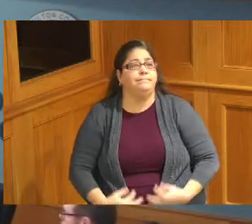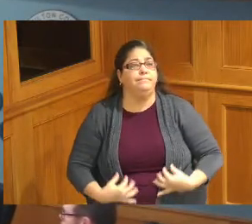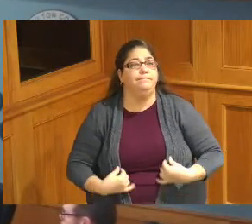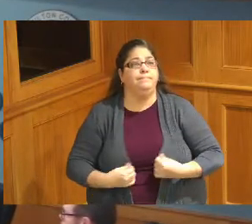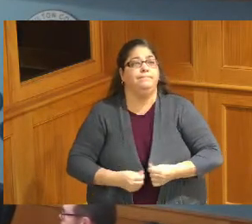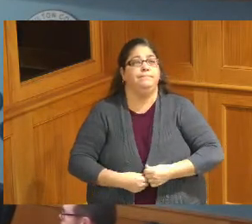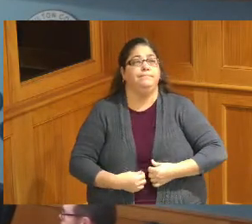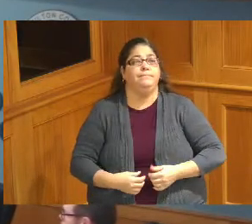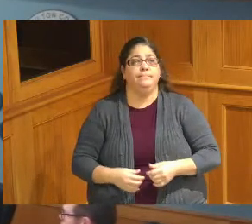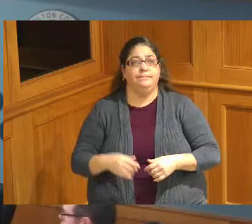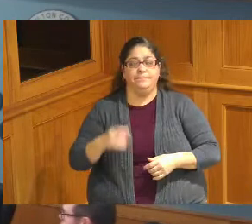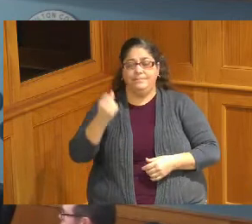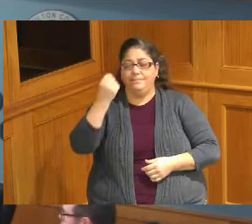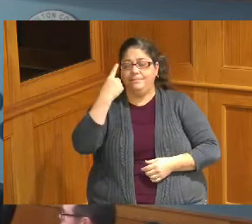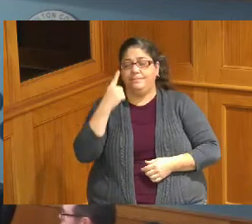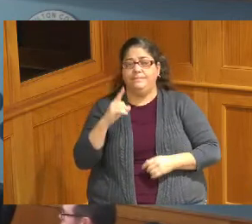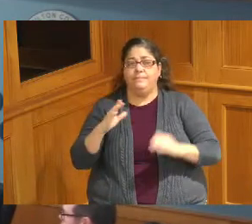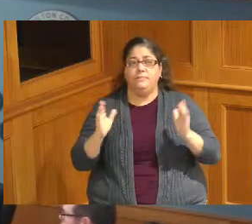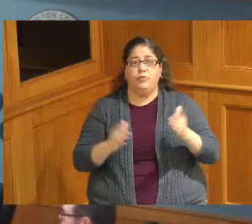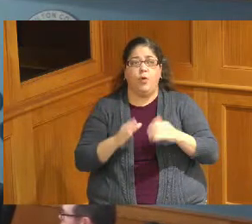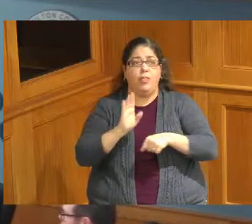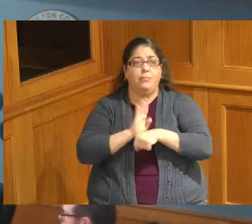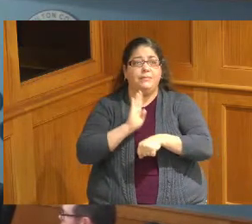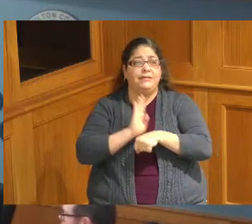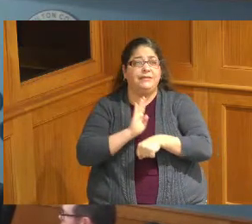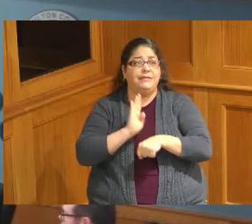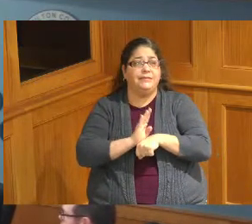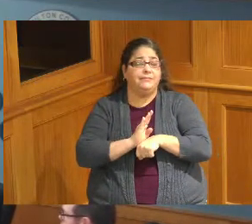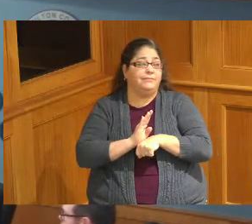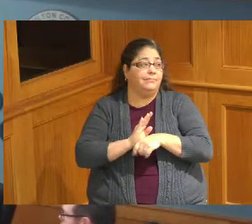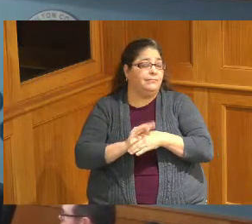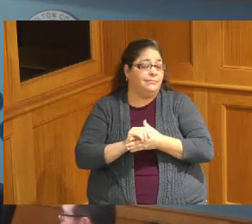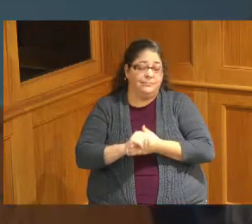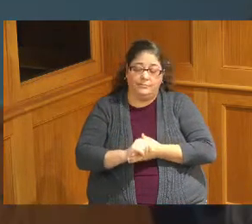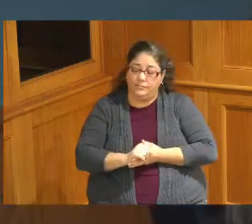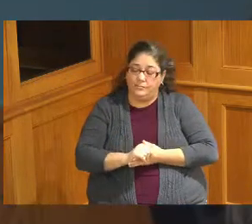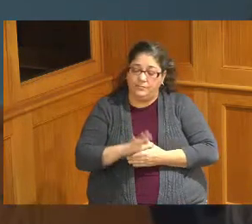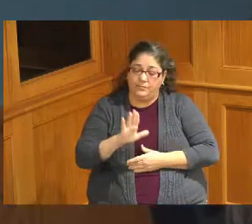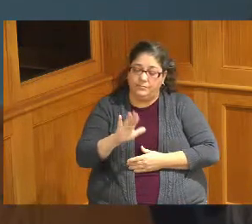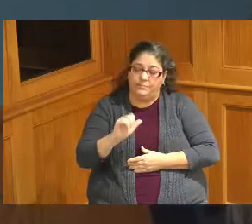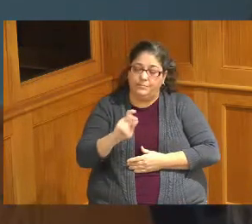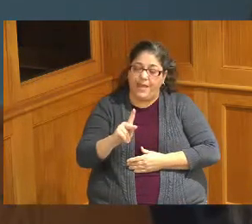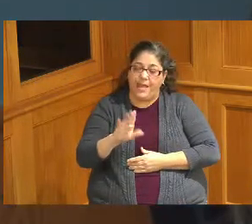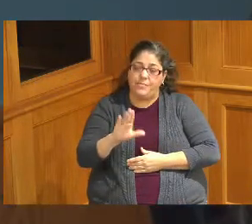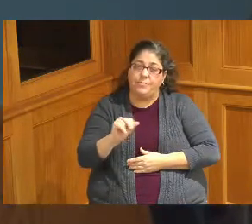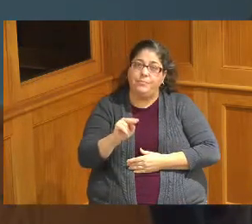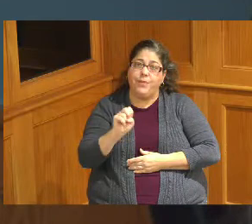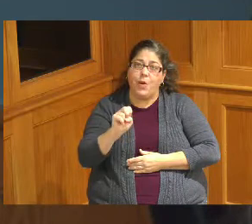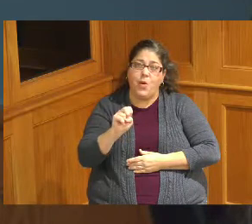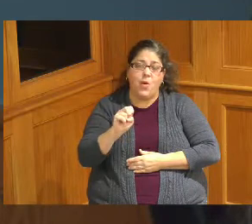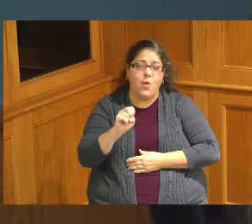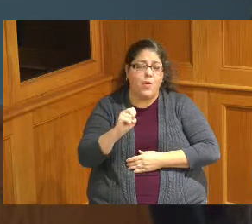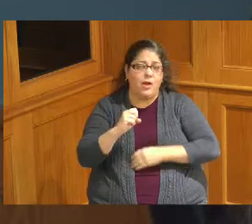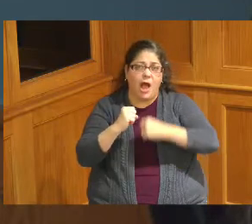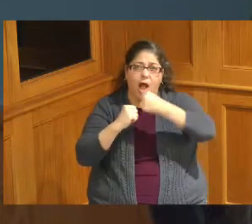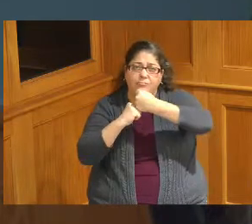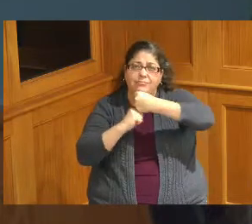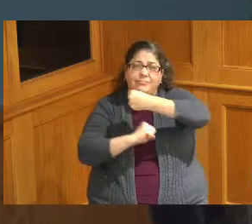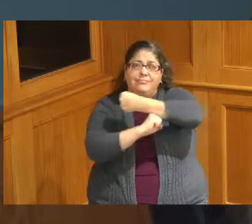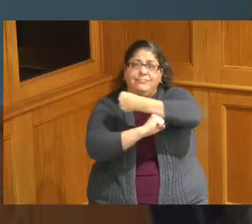small businesses, they're the backbone in the future. I mean, these